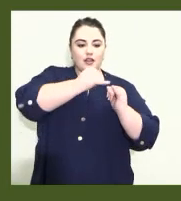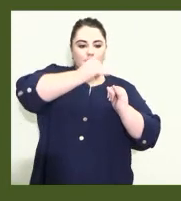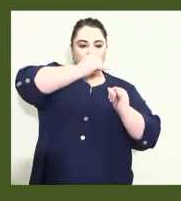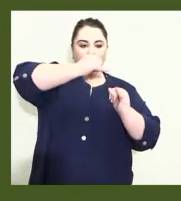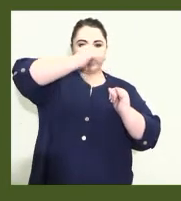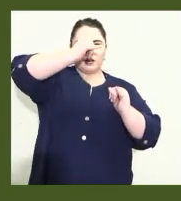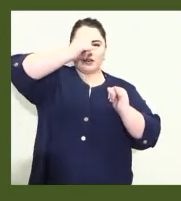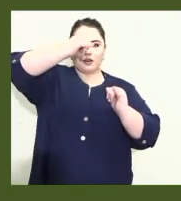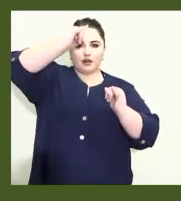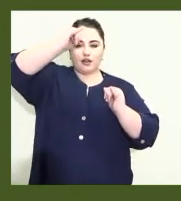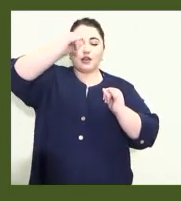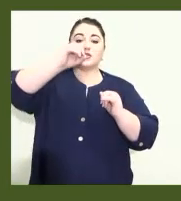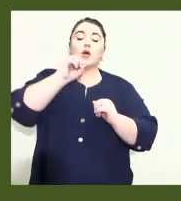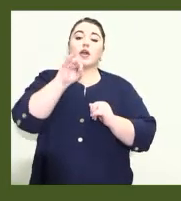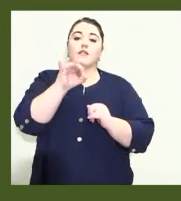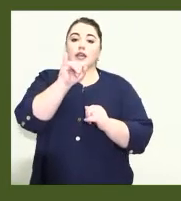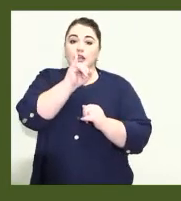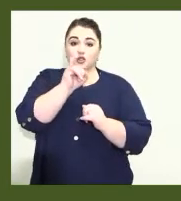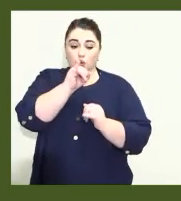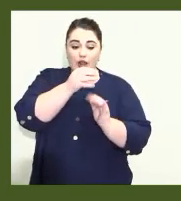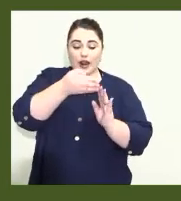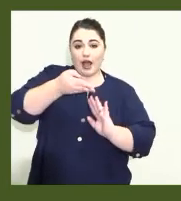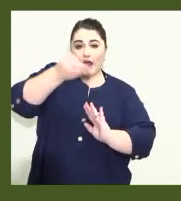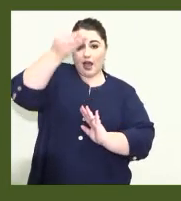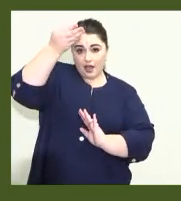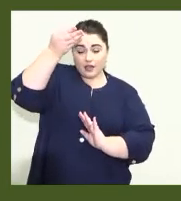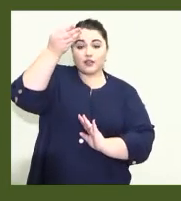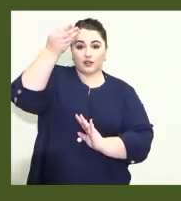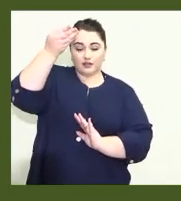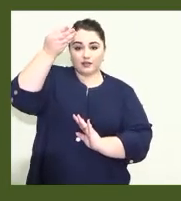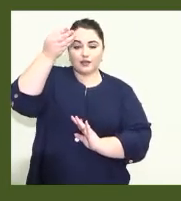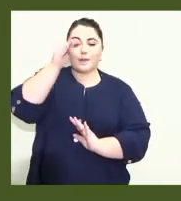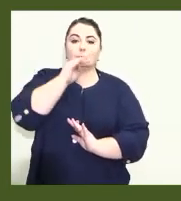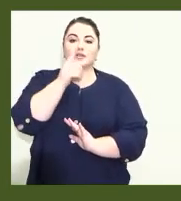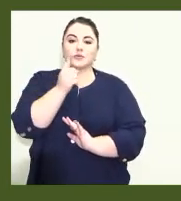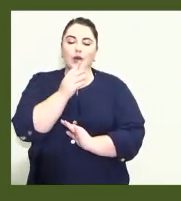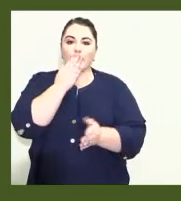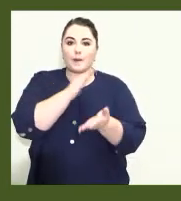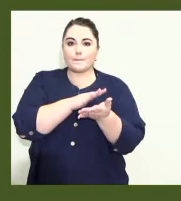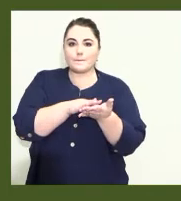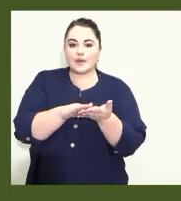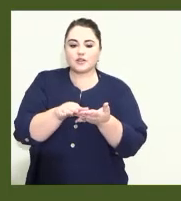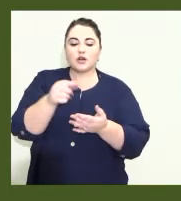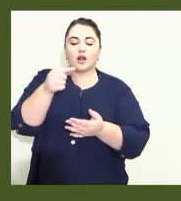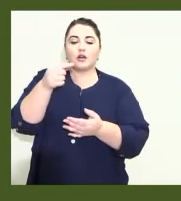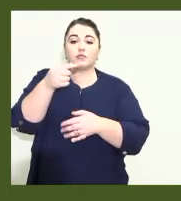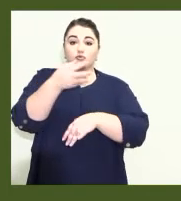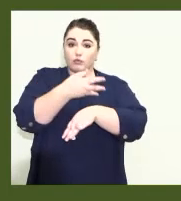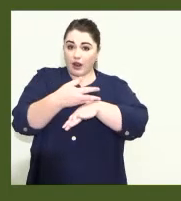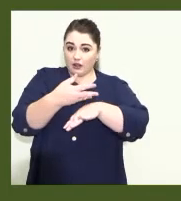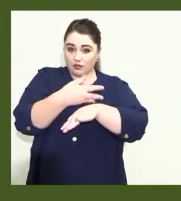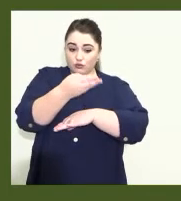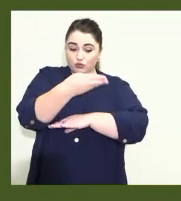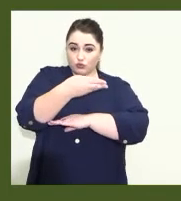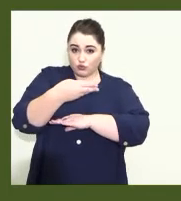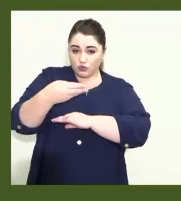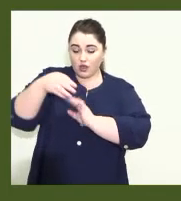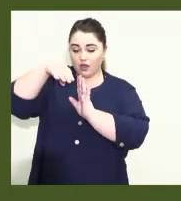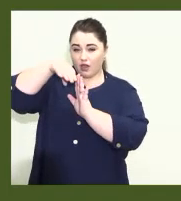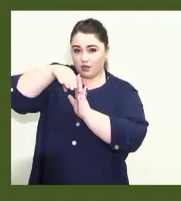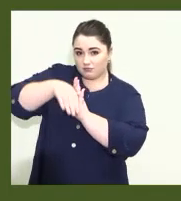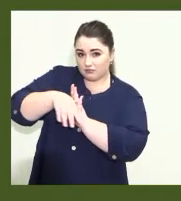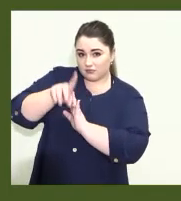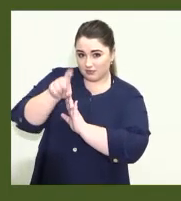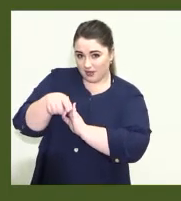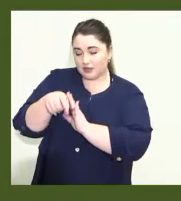up. Now, when insulin is high in concentration in the blood, it gives the message that glucose must be